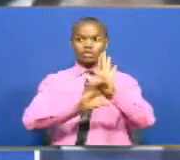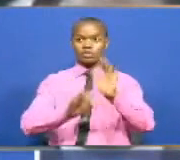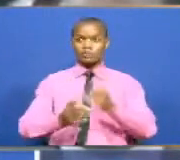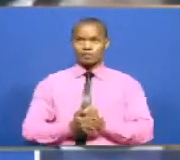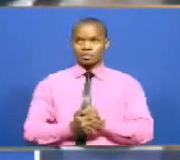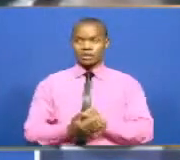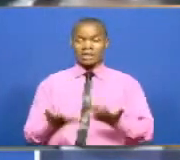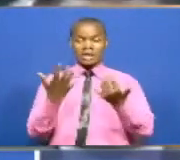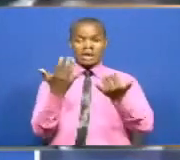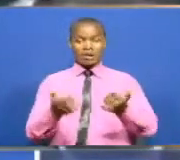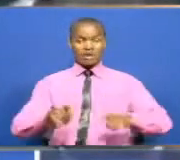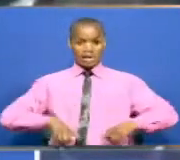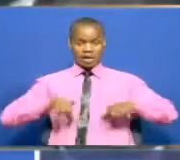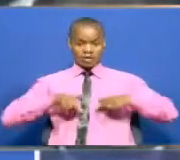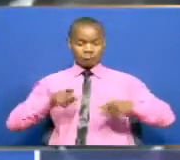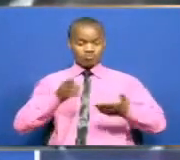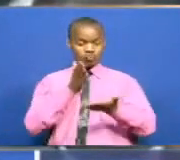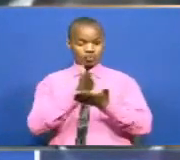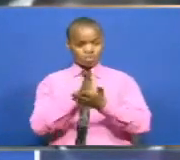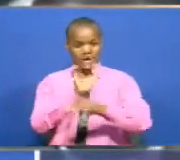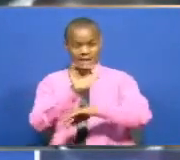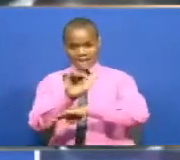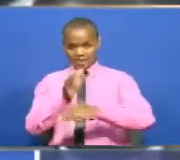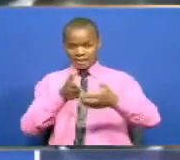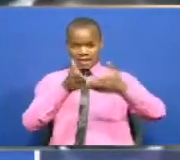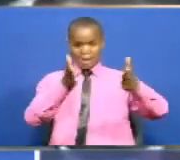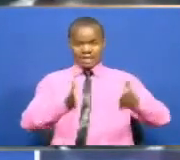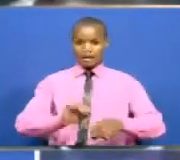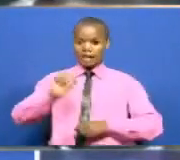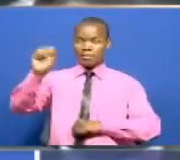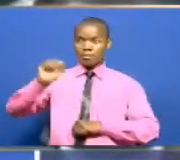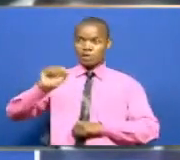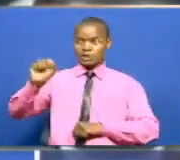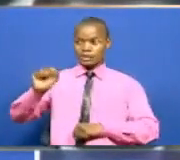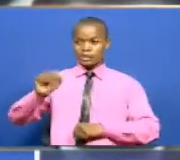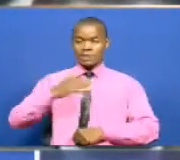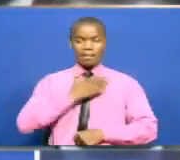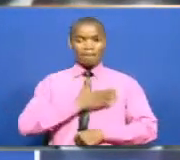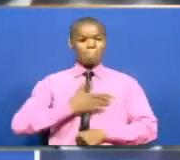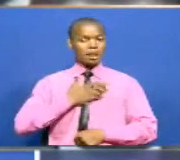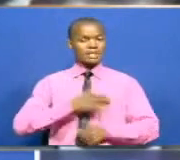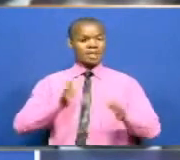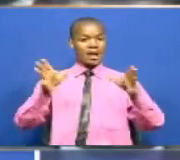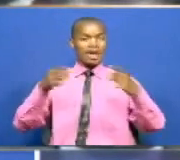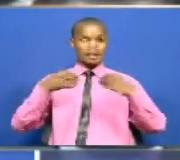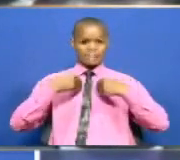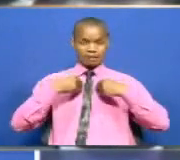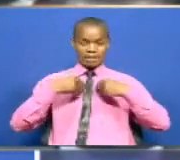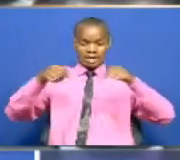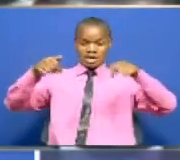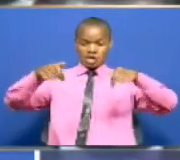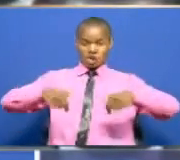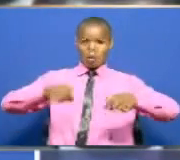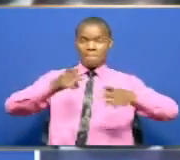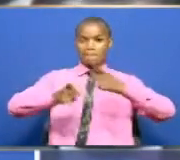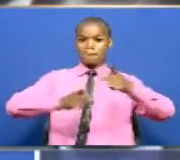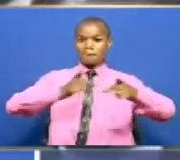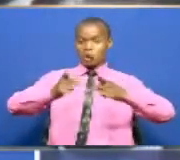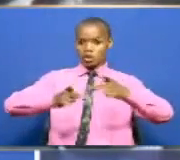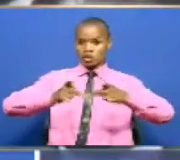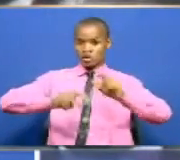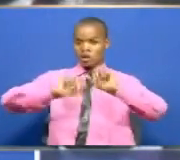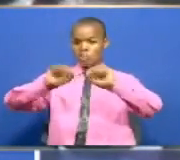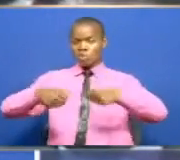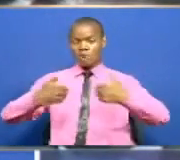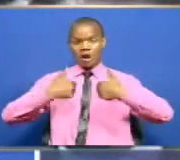this light that I want to plead with our political leaders. Please allow the current process to objectively lay